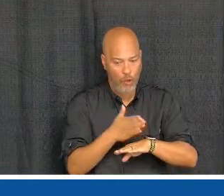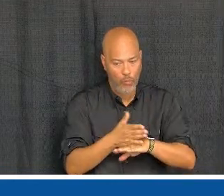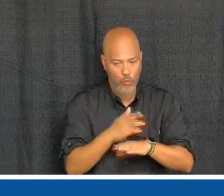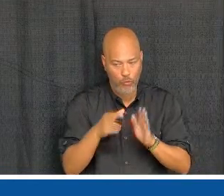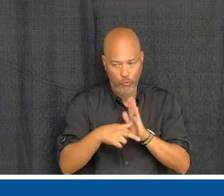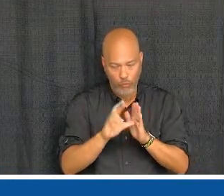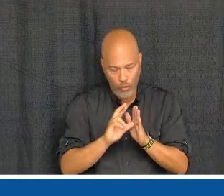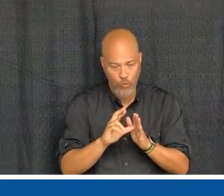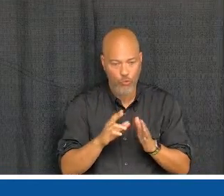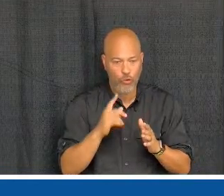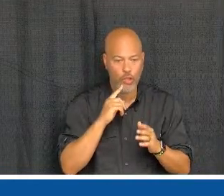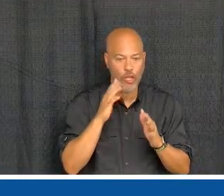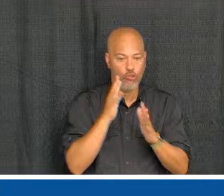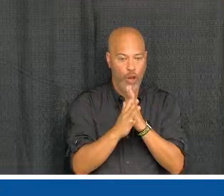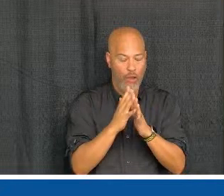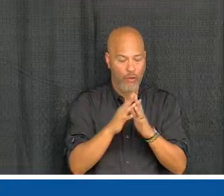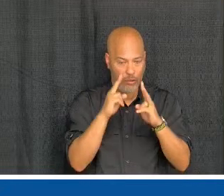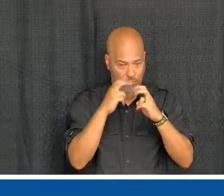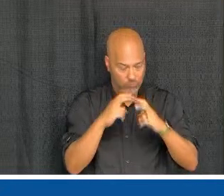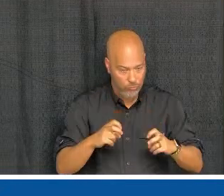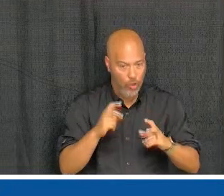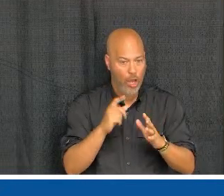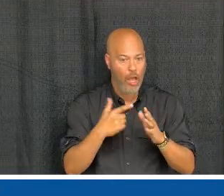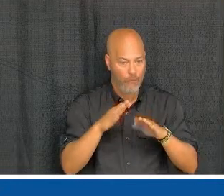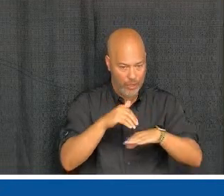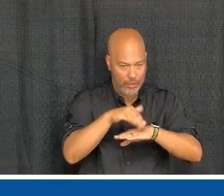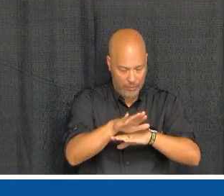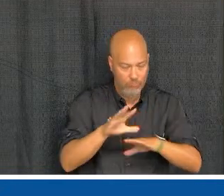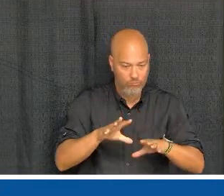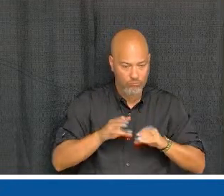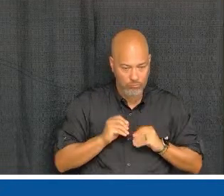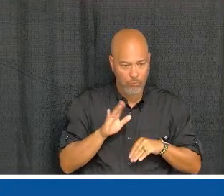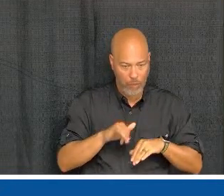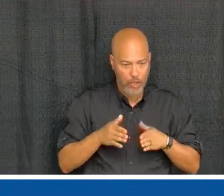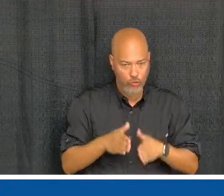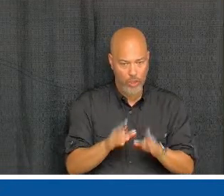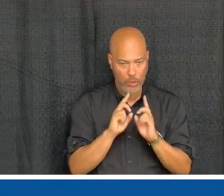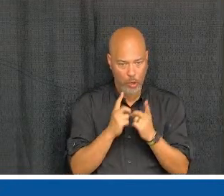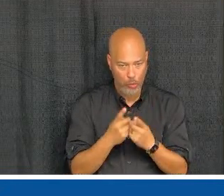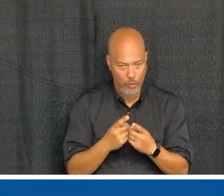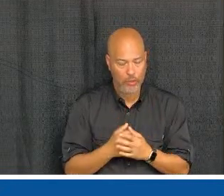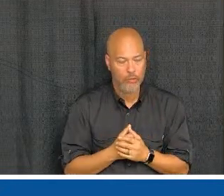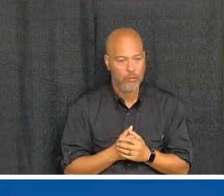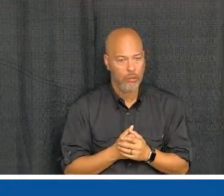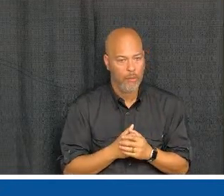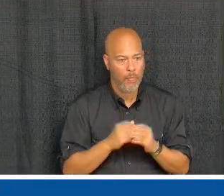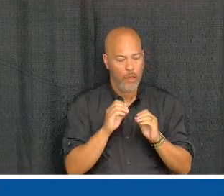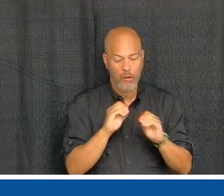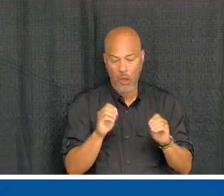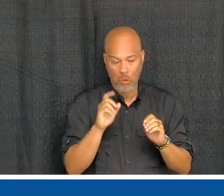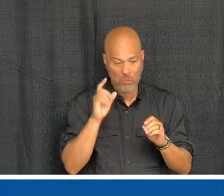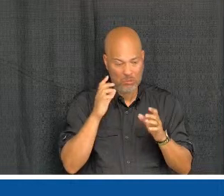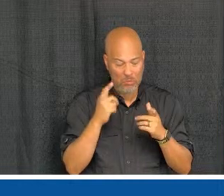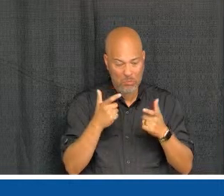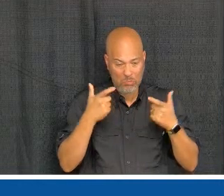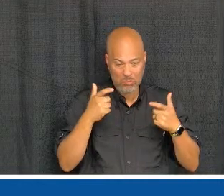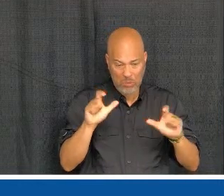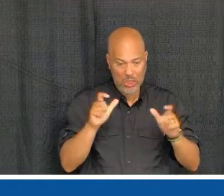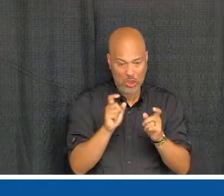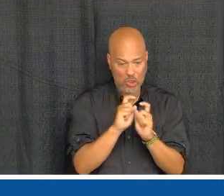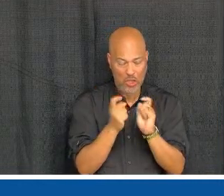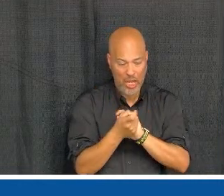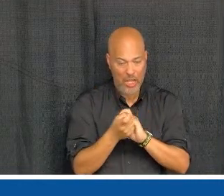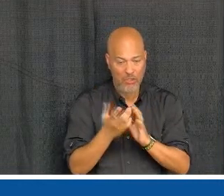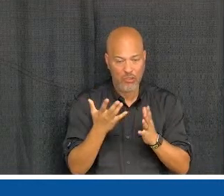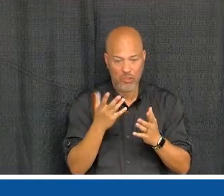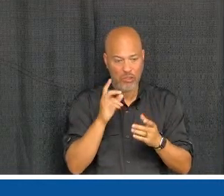this traffic assessment was required and submitted and accepted by the street department. No significant change in the level of service was determined,